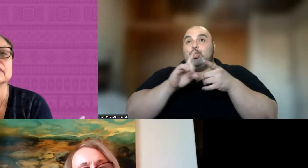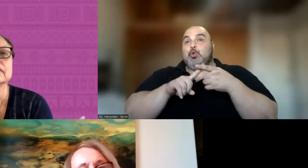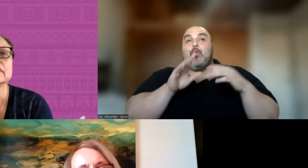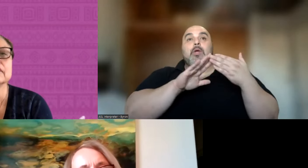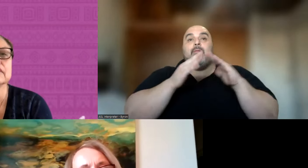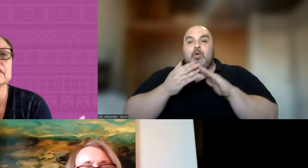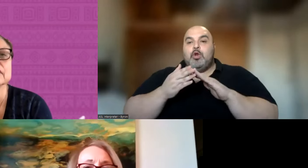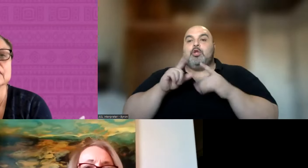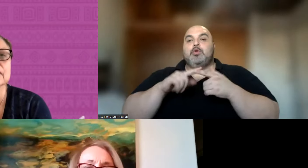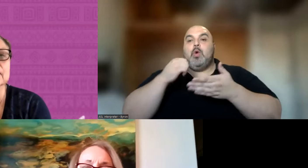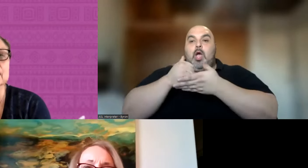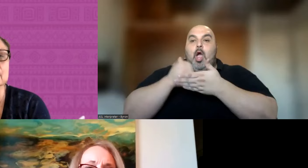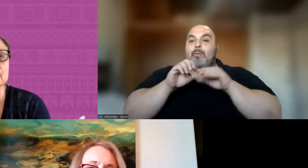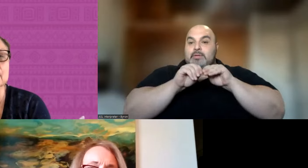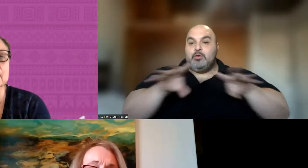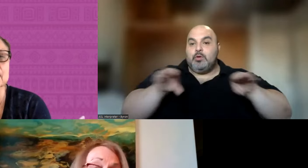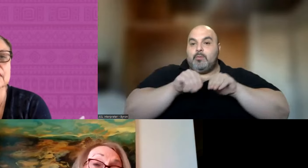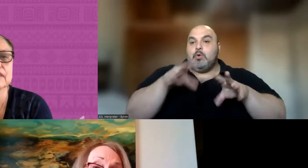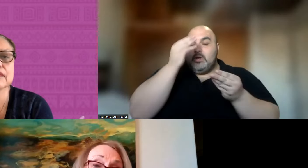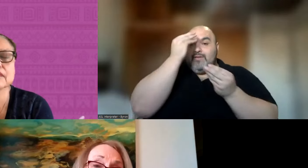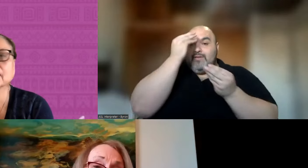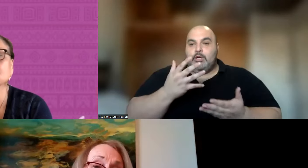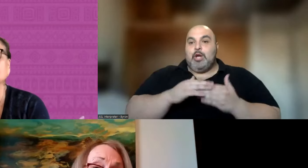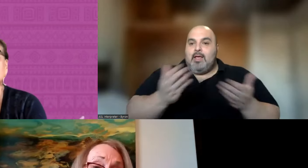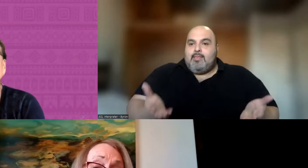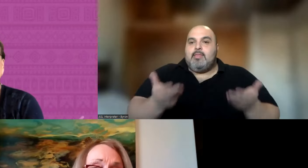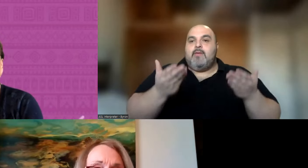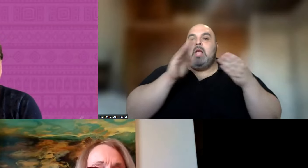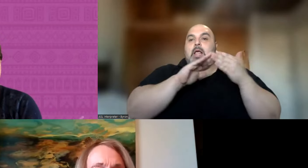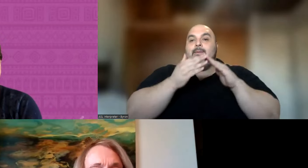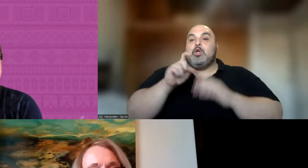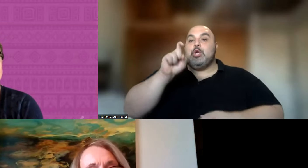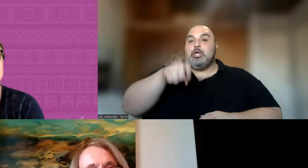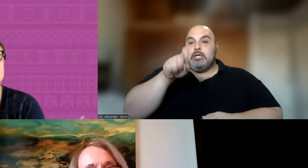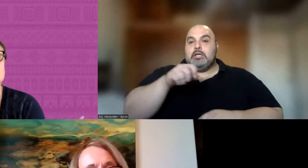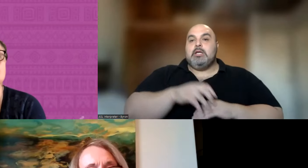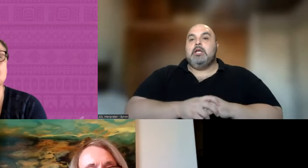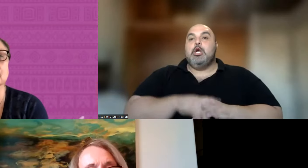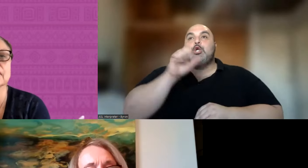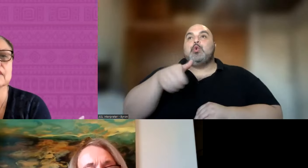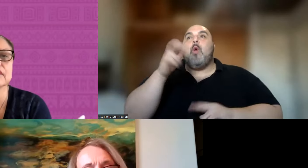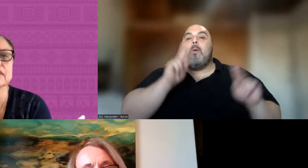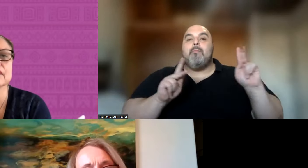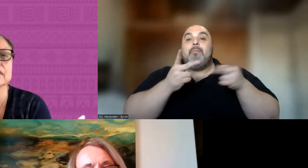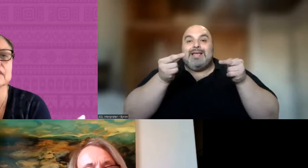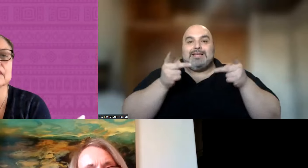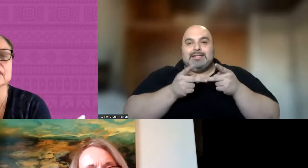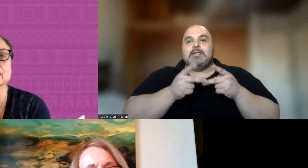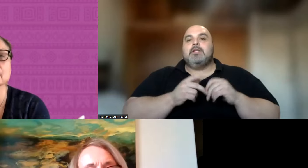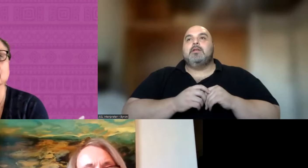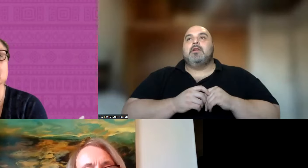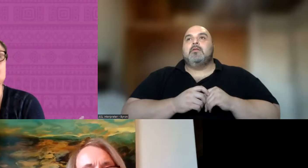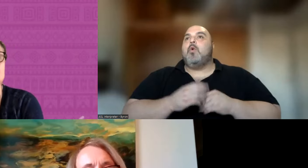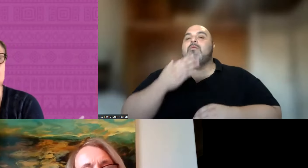to help distribute information and lift up the community needs to other places. So just grateful for